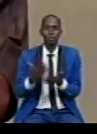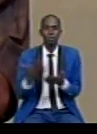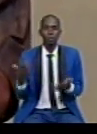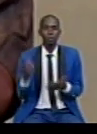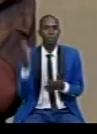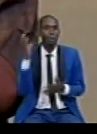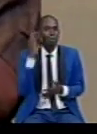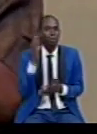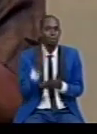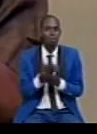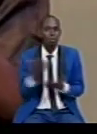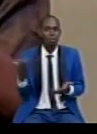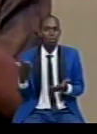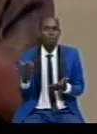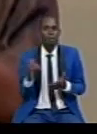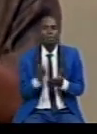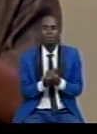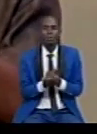that,